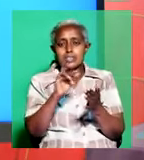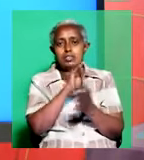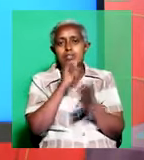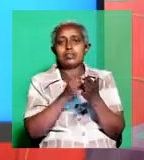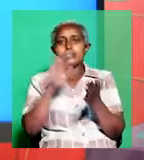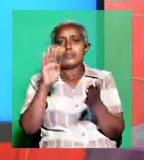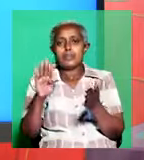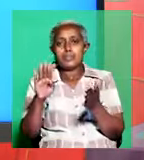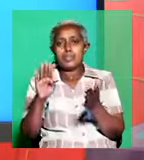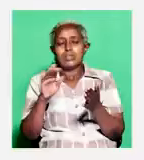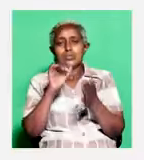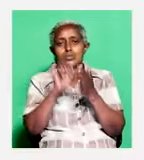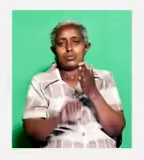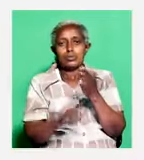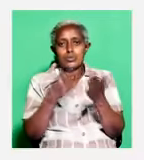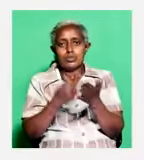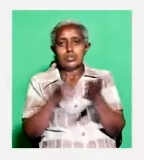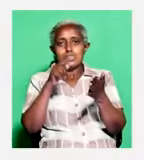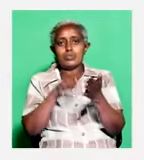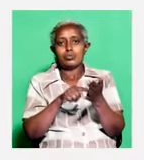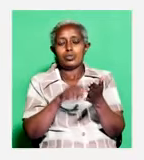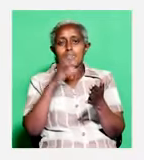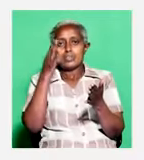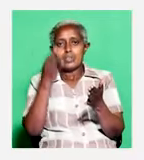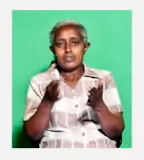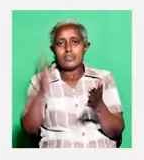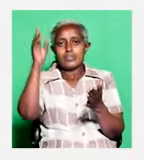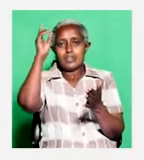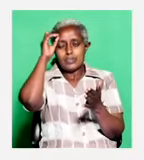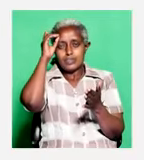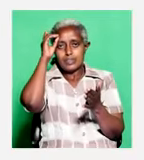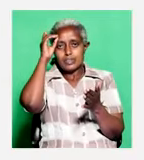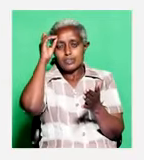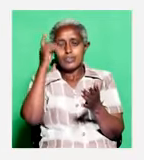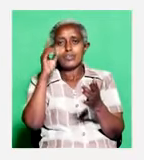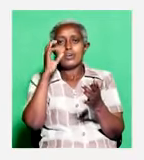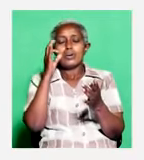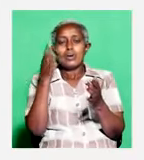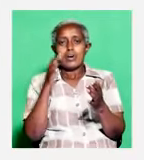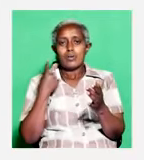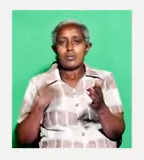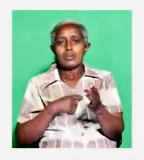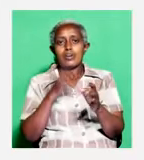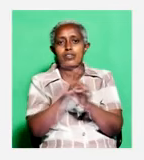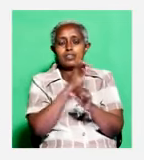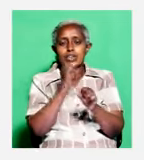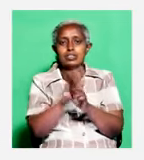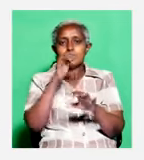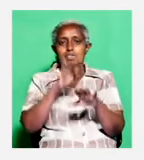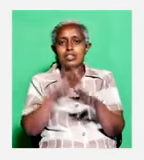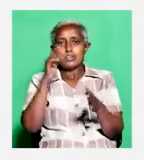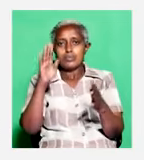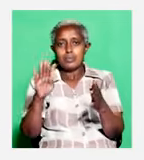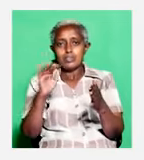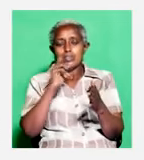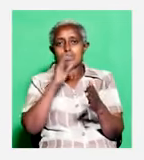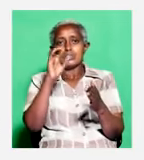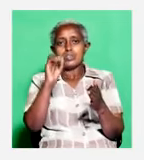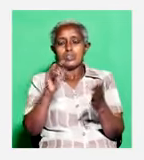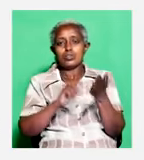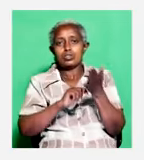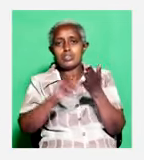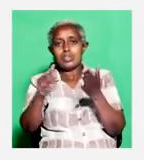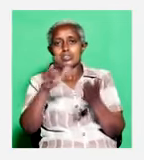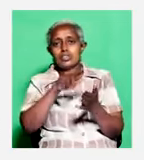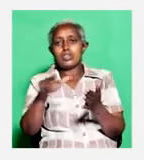is b. So at this point f derivative of our function at b is 0 since the tangent